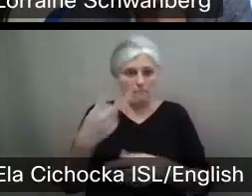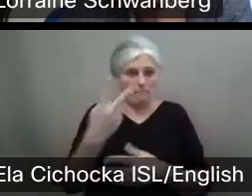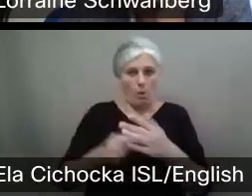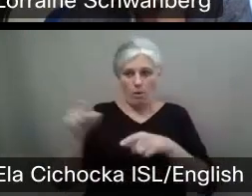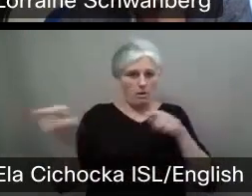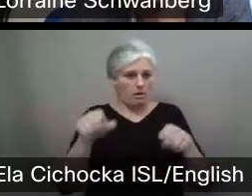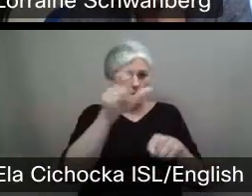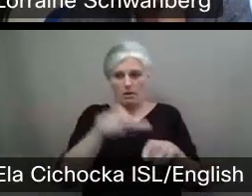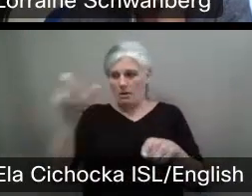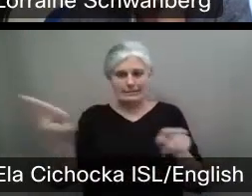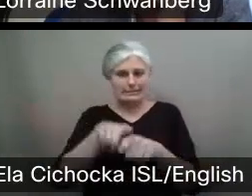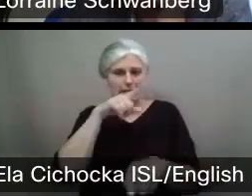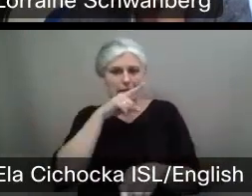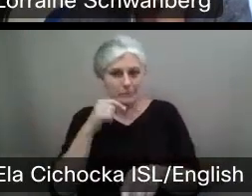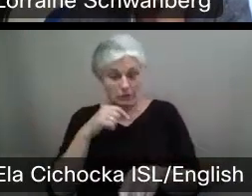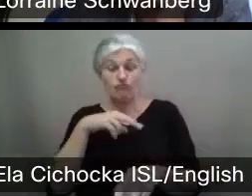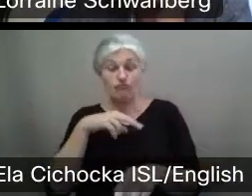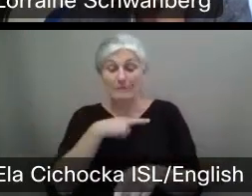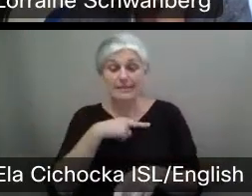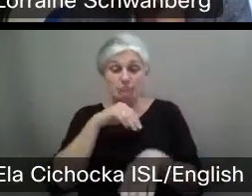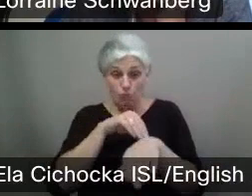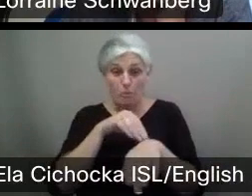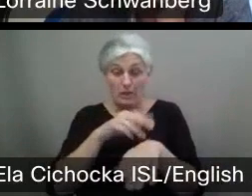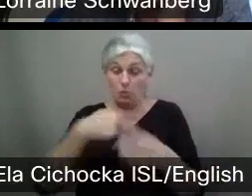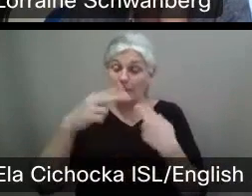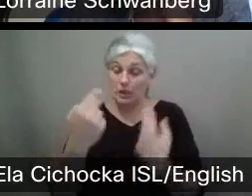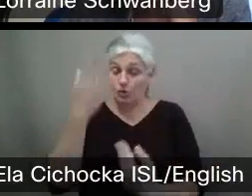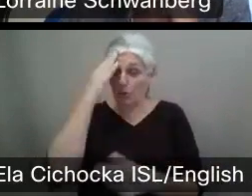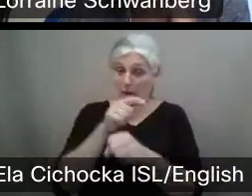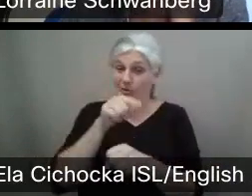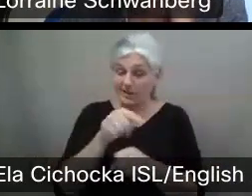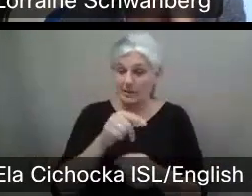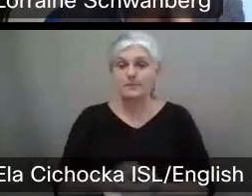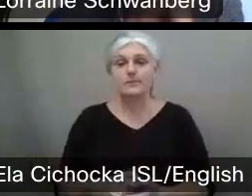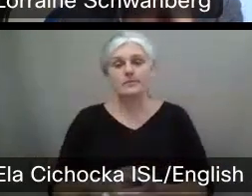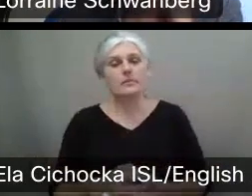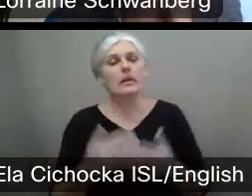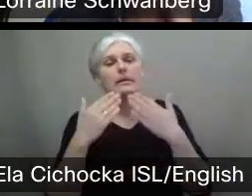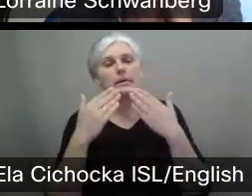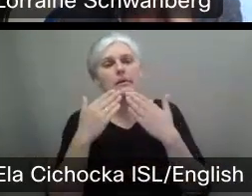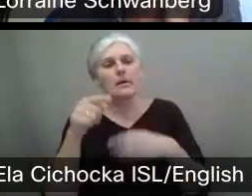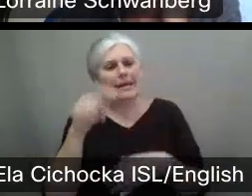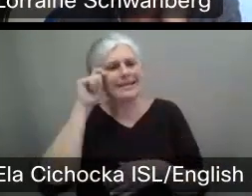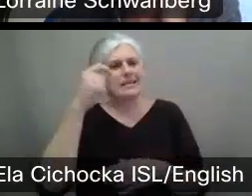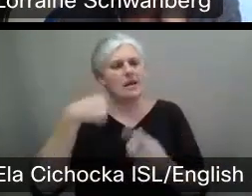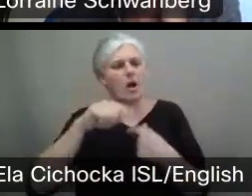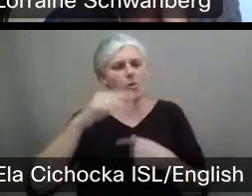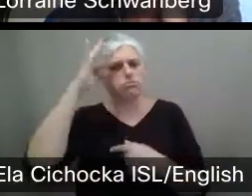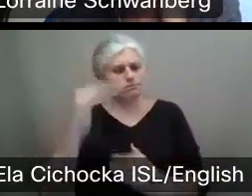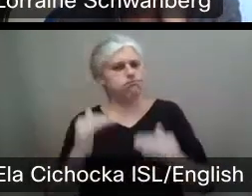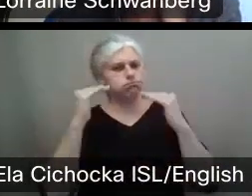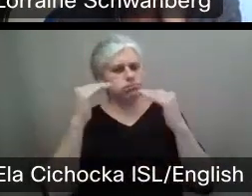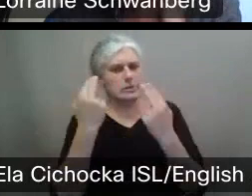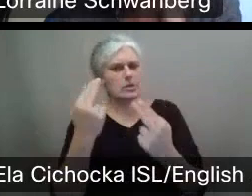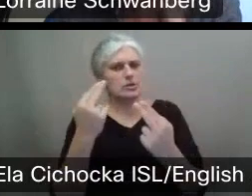a real issue and something that we all need to be aware of. Thank you. Yeah, and I suppose that's the underarching principle, isn't it? That's